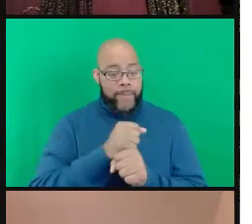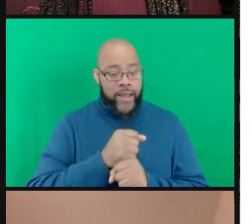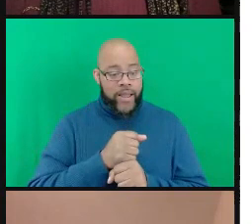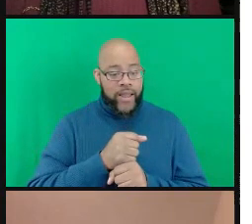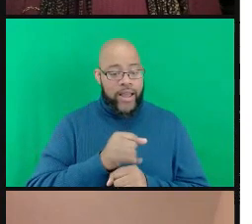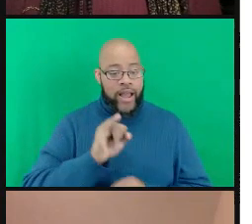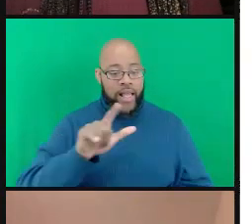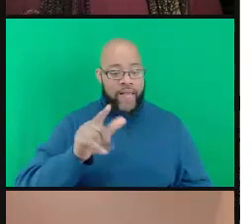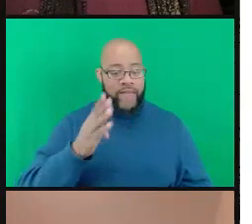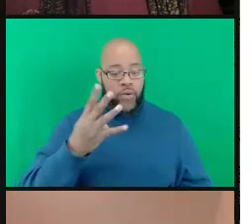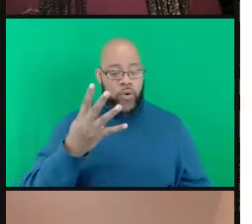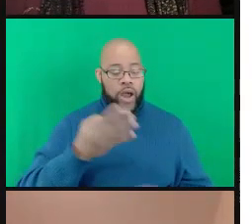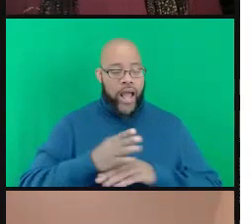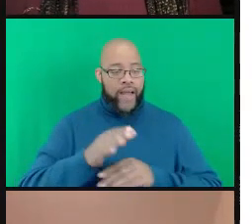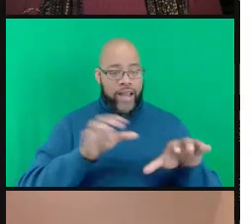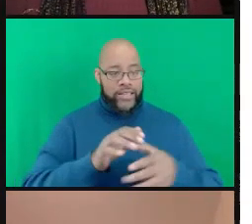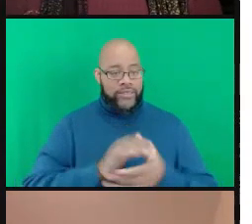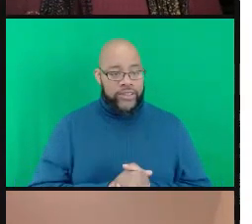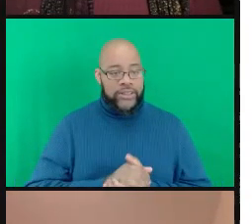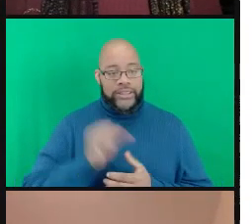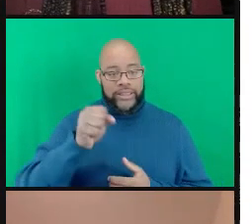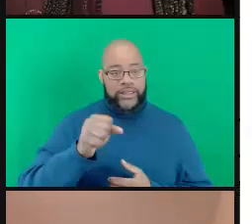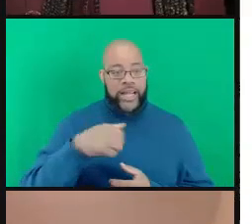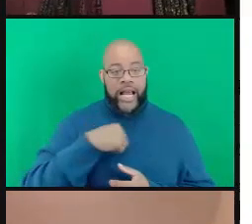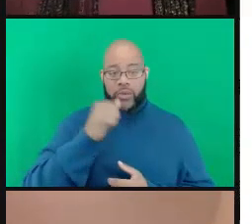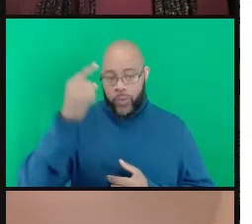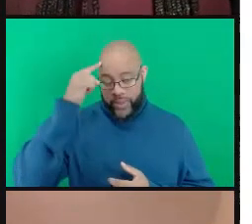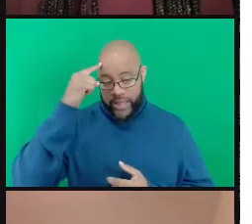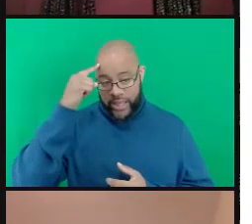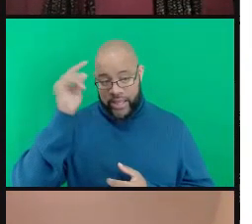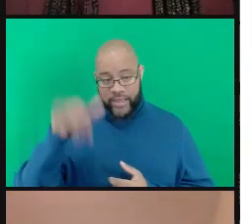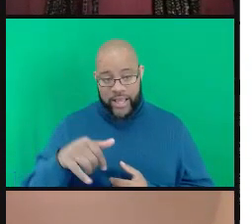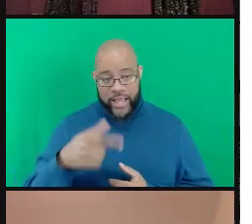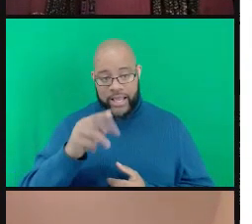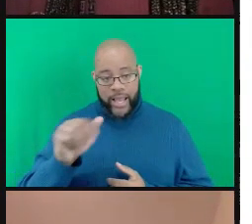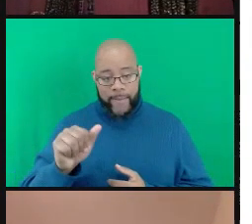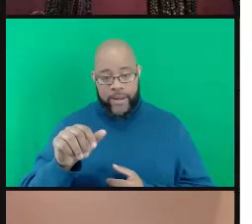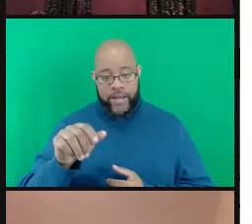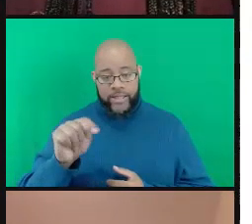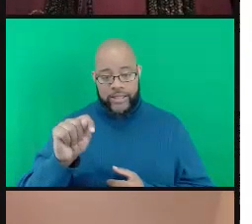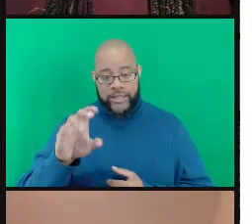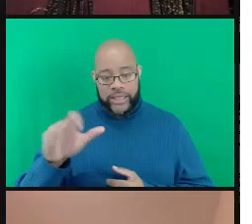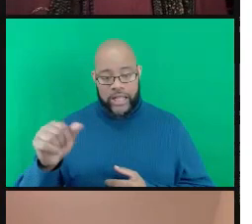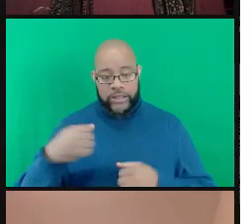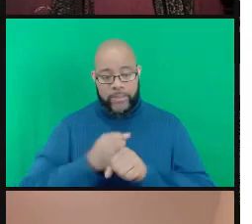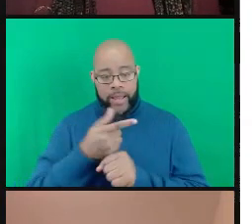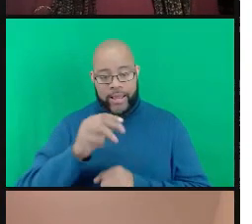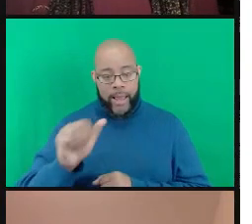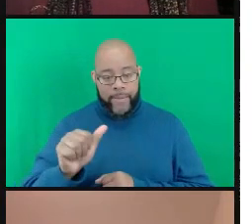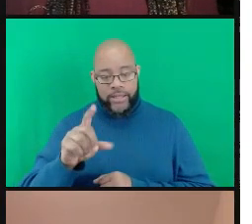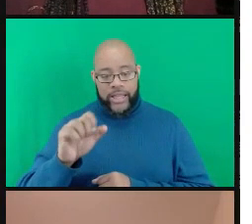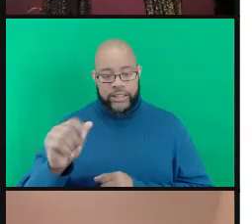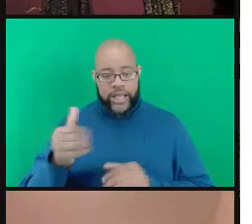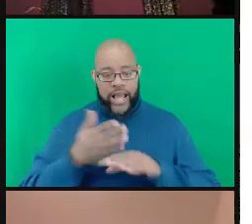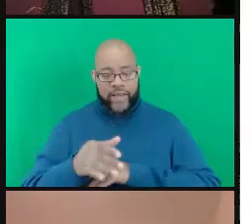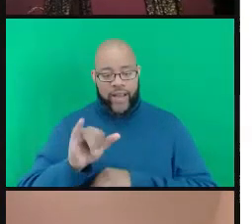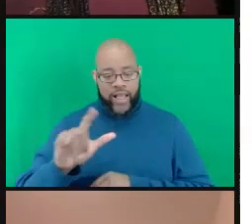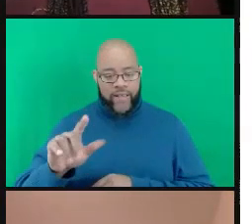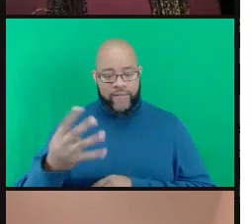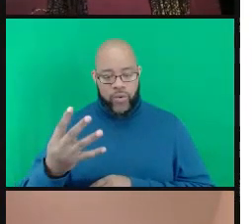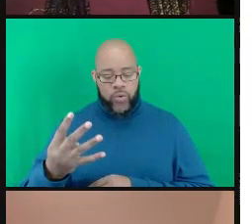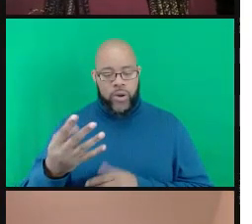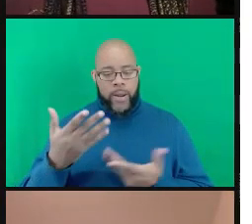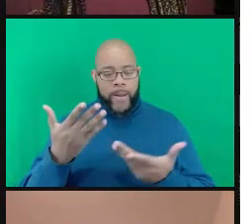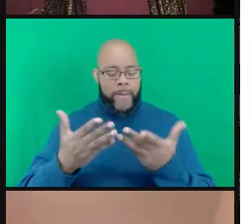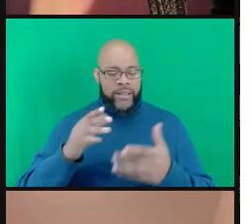IL-4 after activation? Yeah, so I don't think that gamma T cells make IL-4. I think they're more like